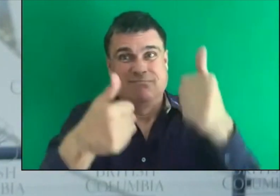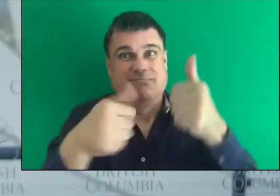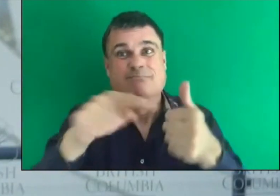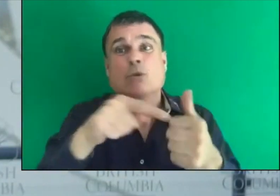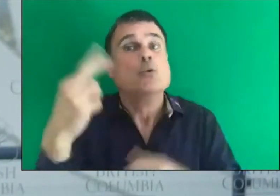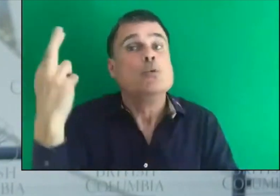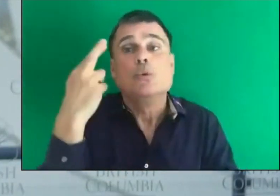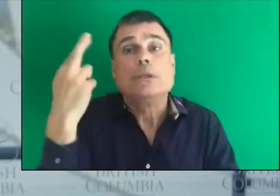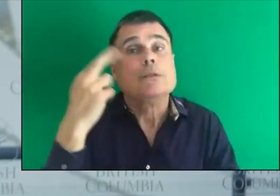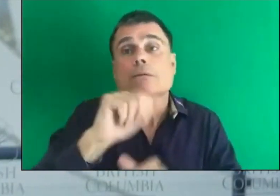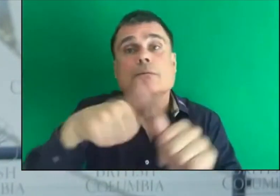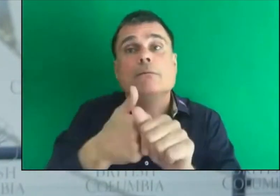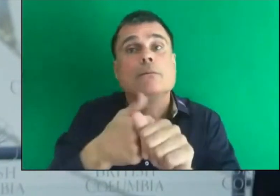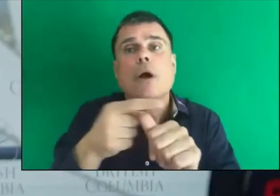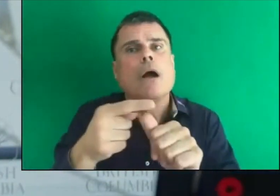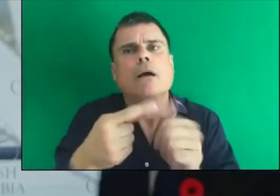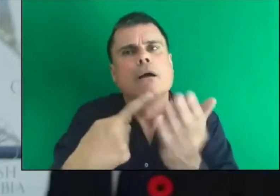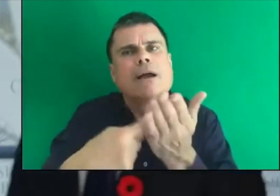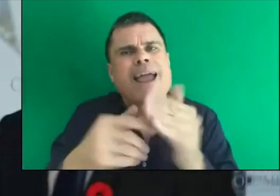region.